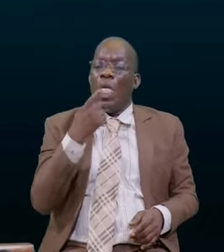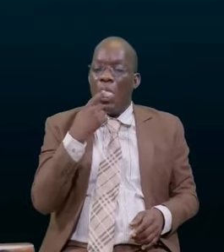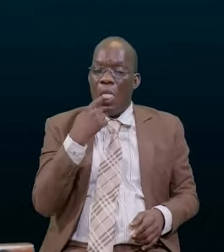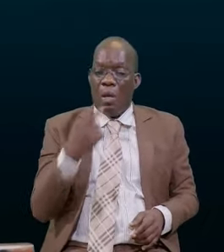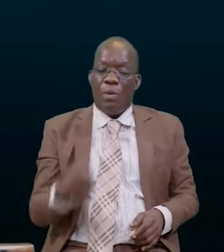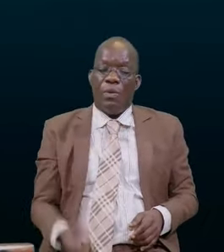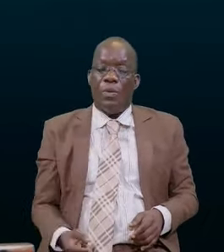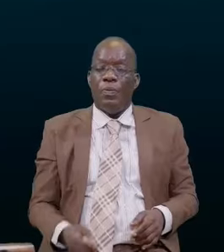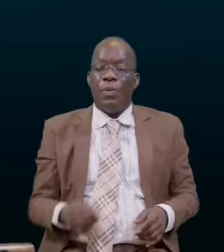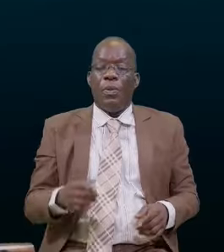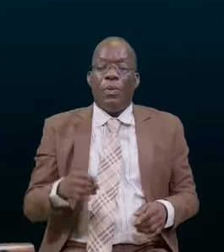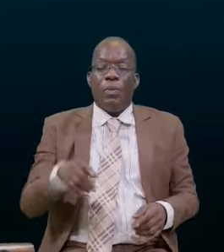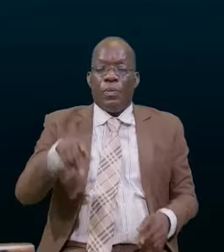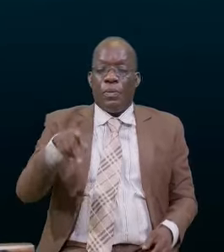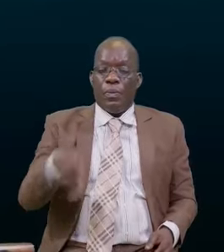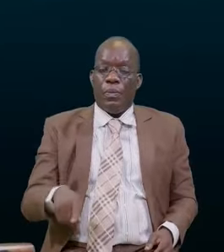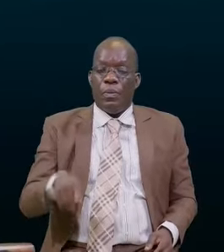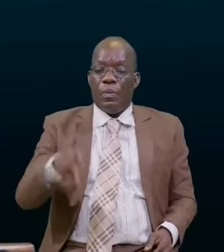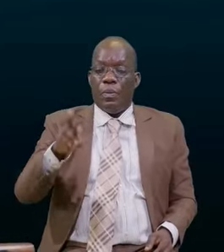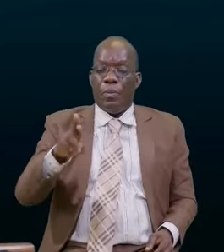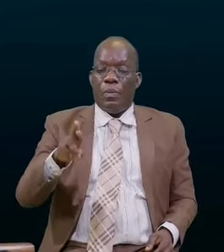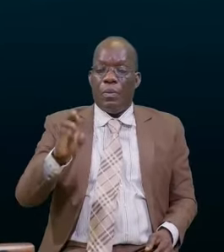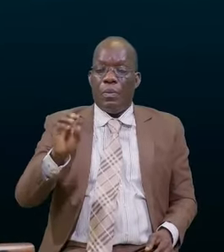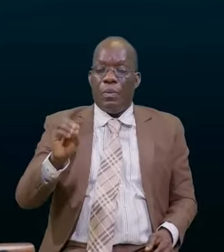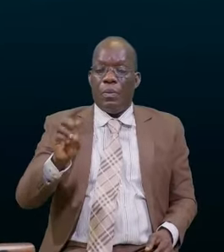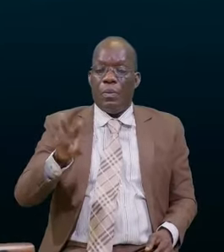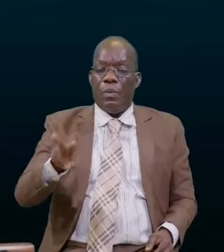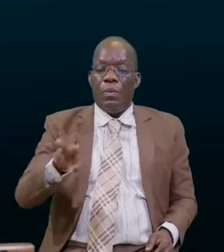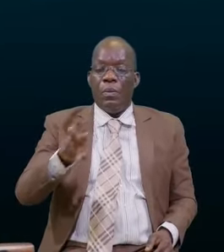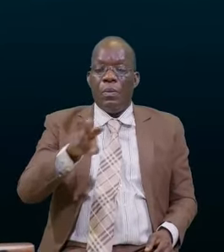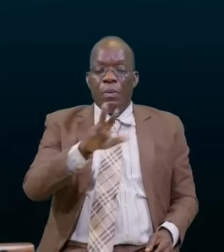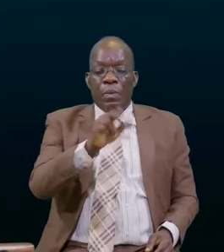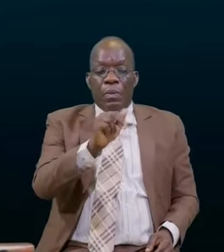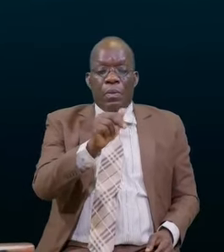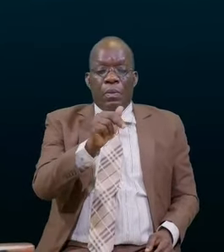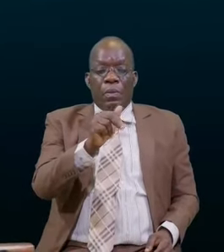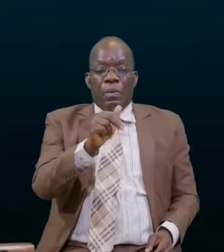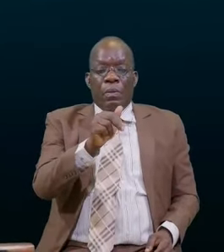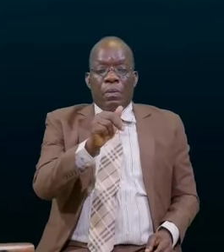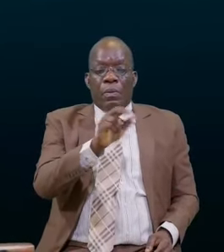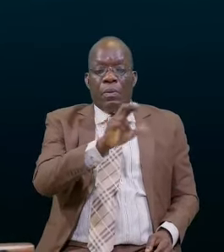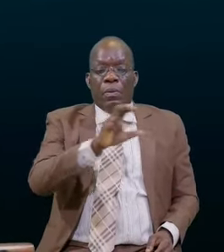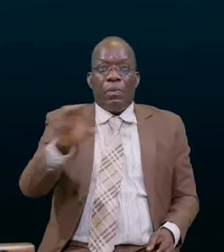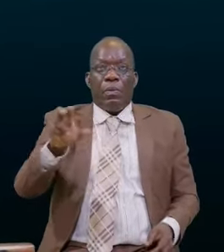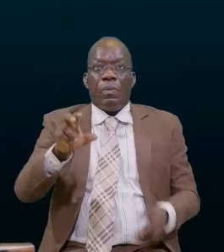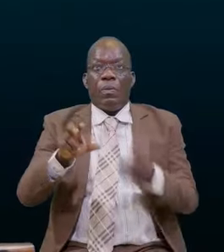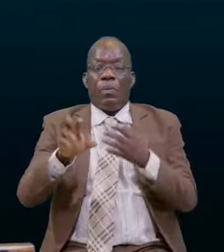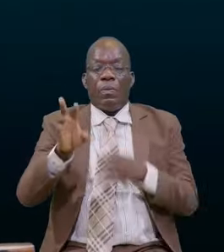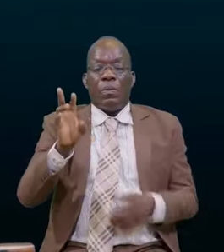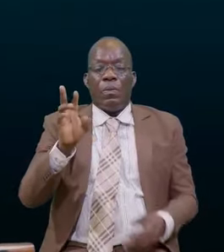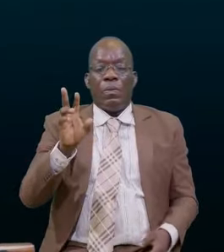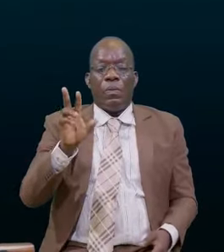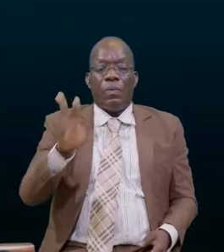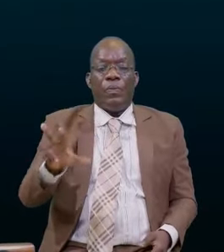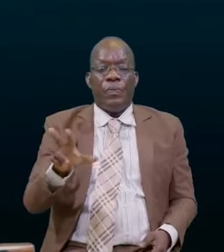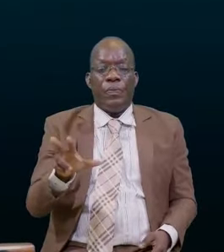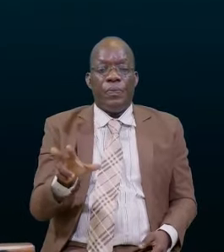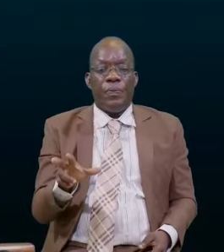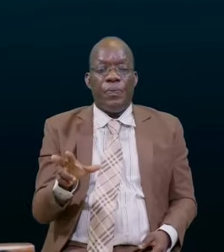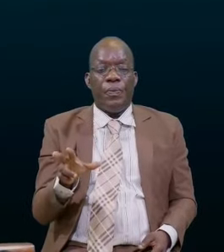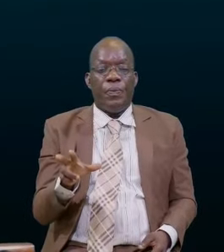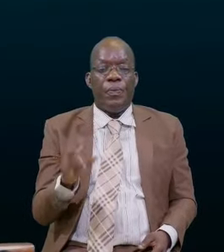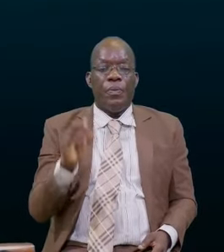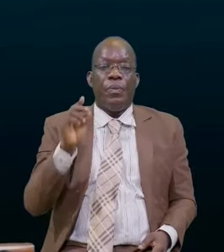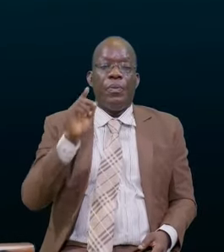Proverbs 13 I read verse three Proverbs Chapter 13 I read verse three he